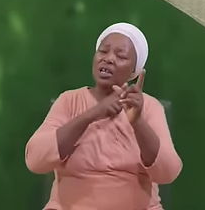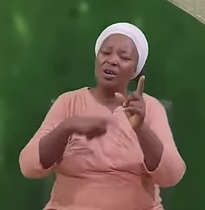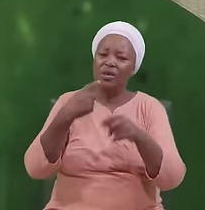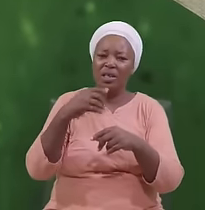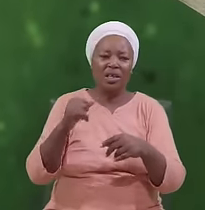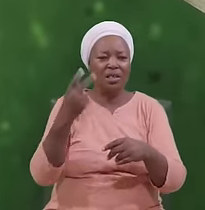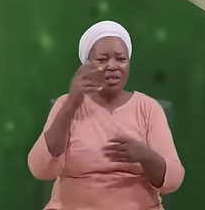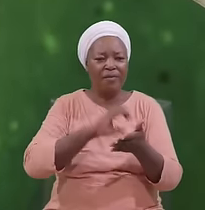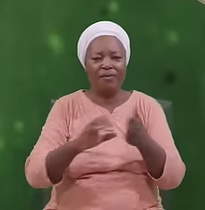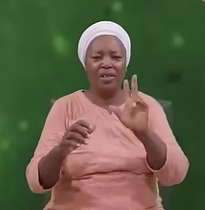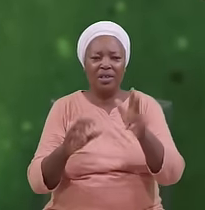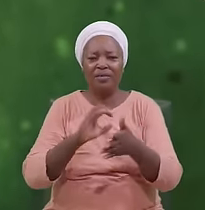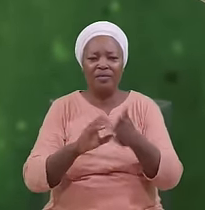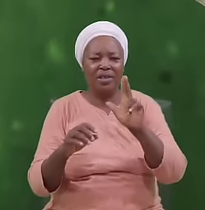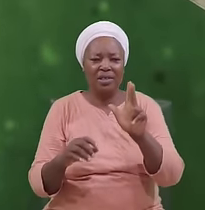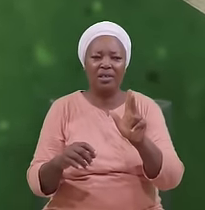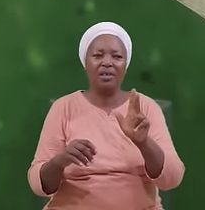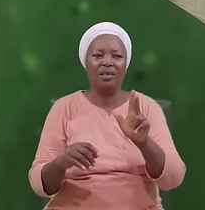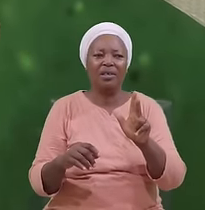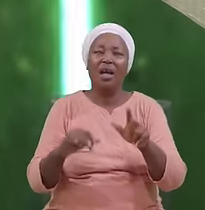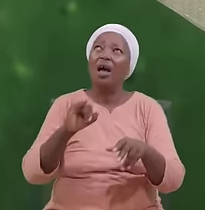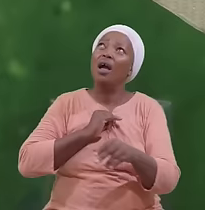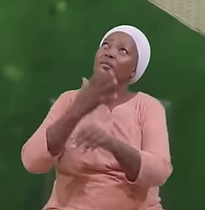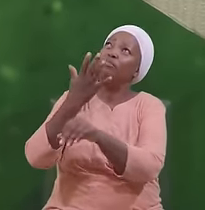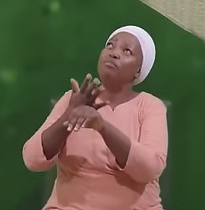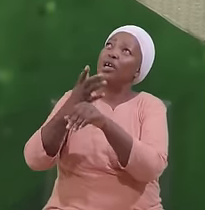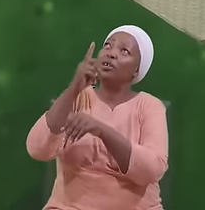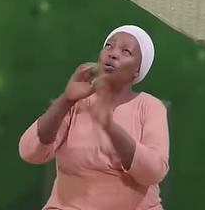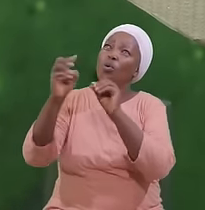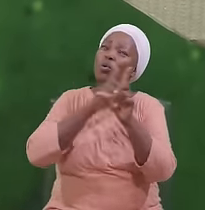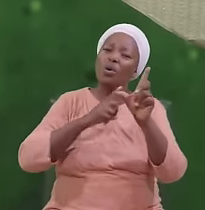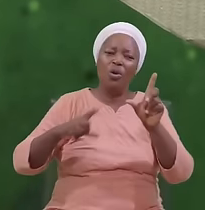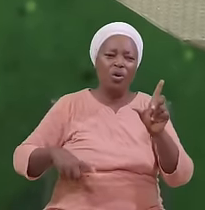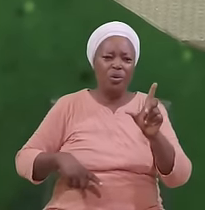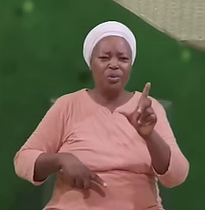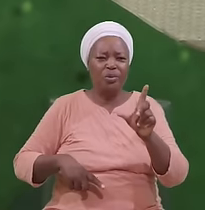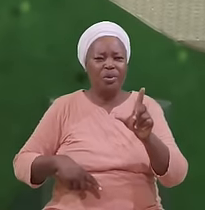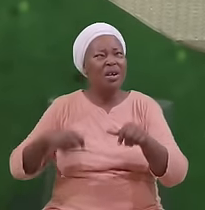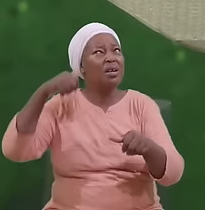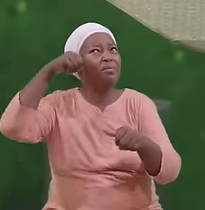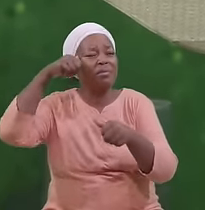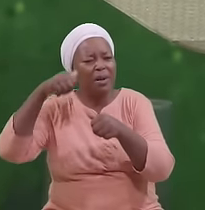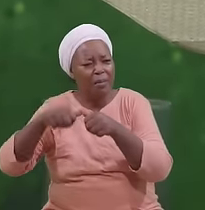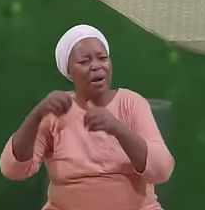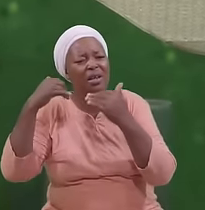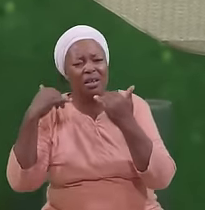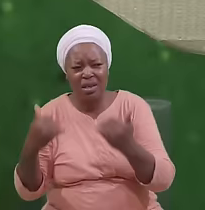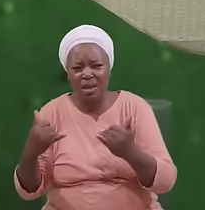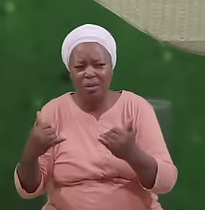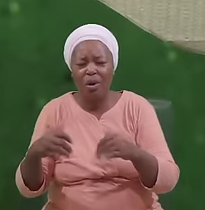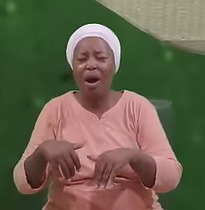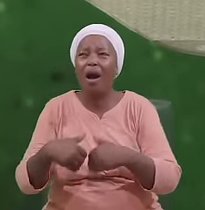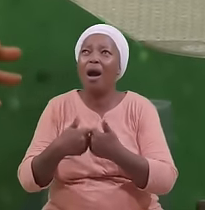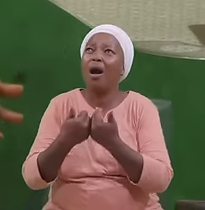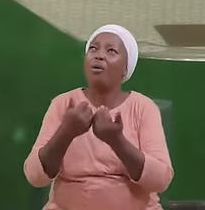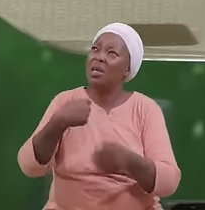verse 3. In verse 3, I beseech thee, O Lord, remember now